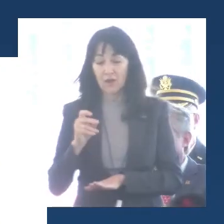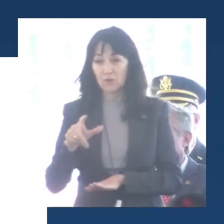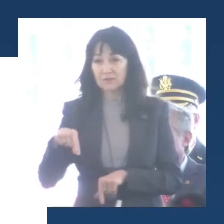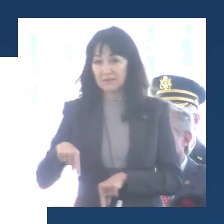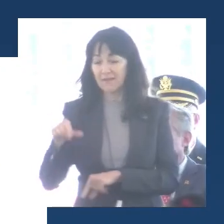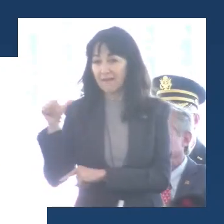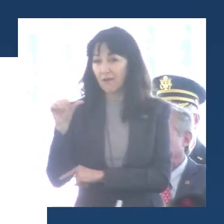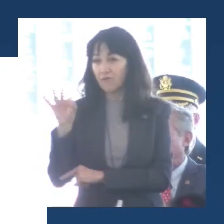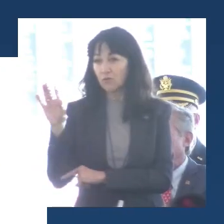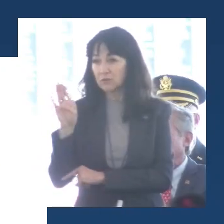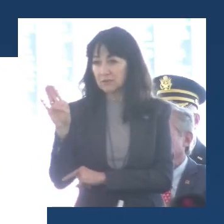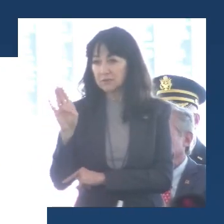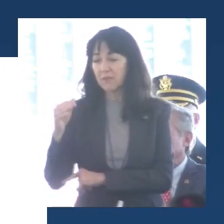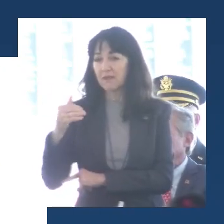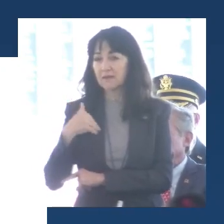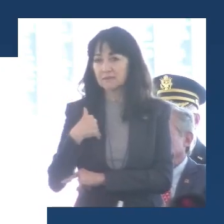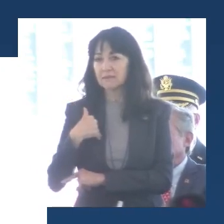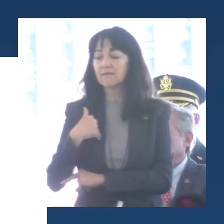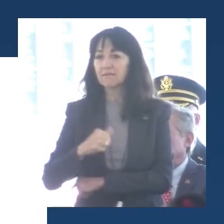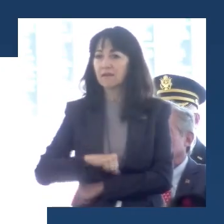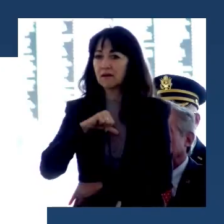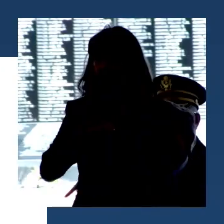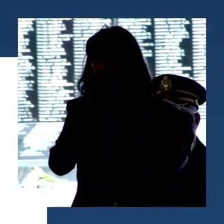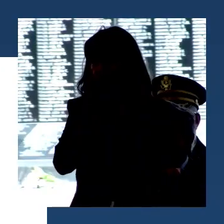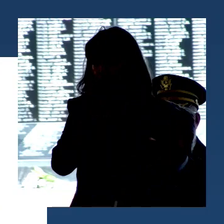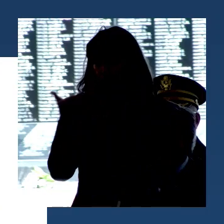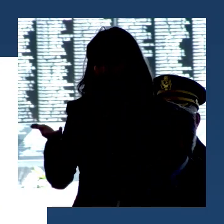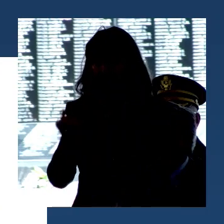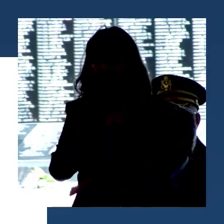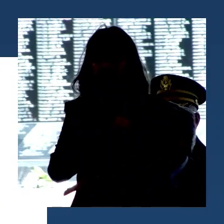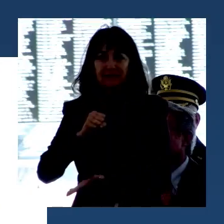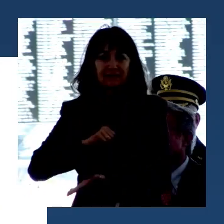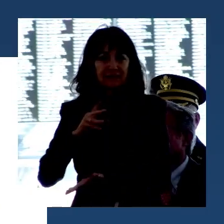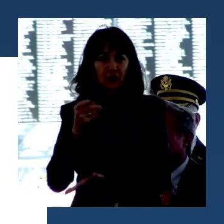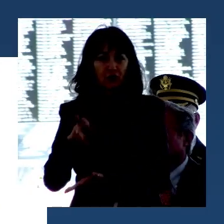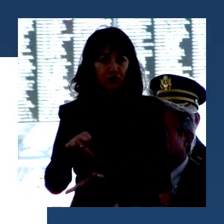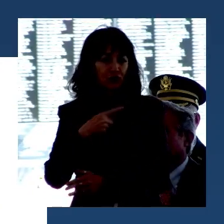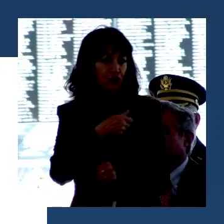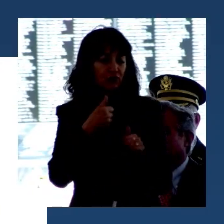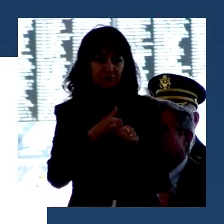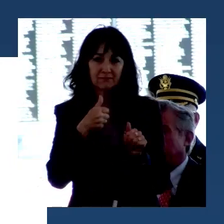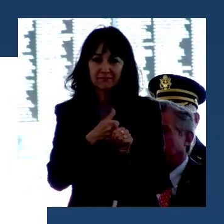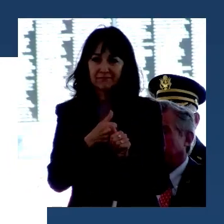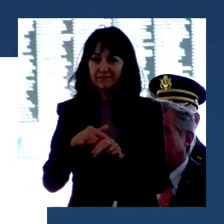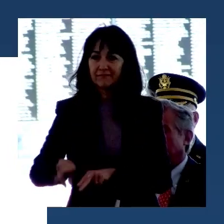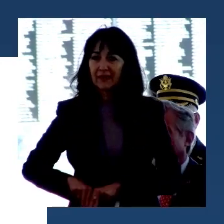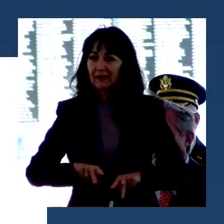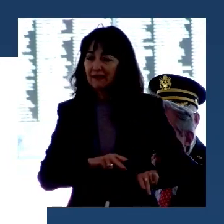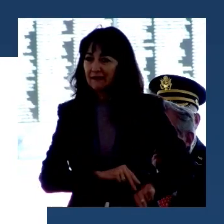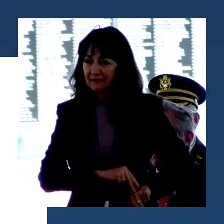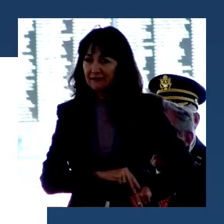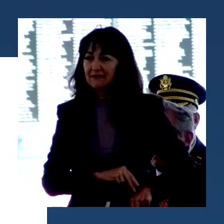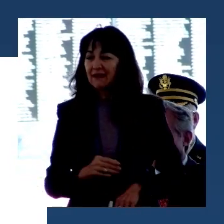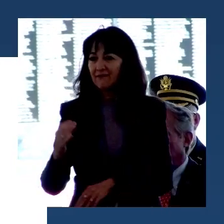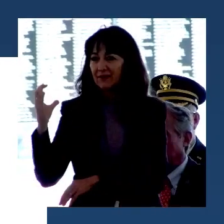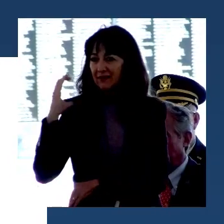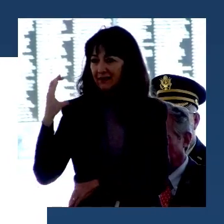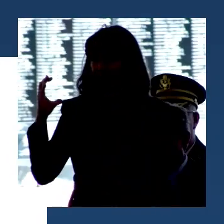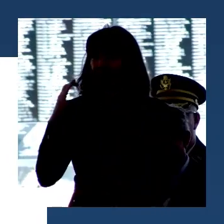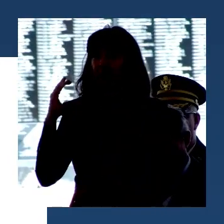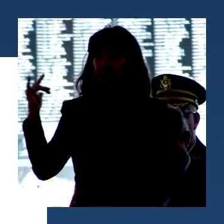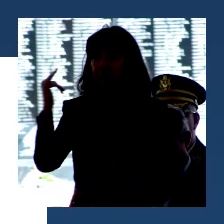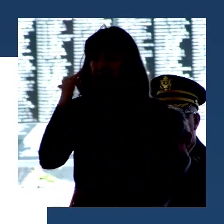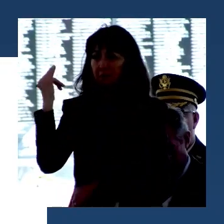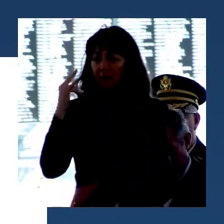Force Base, the dignified transfers. Senator Carper will tell you, I know as a Navy captain, pilot, veteran, those are